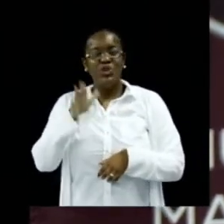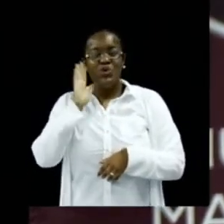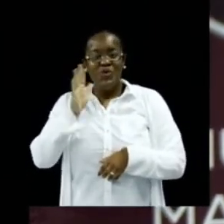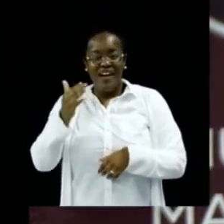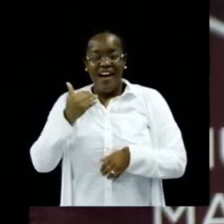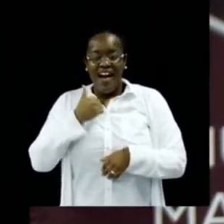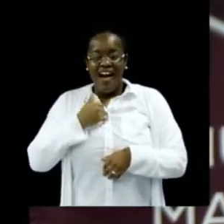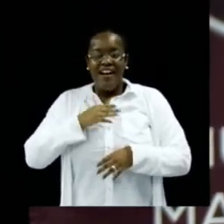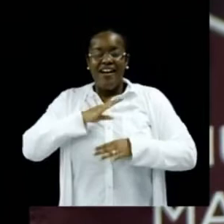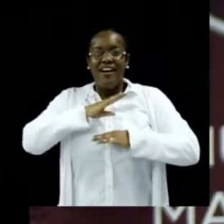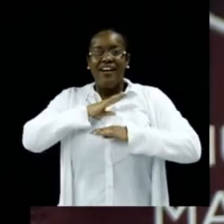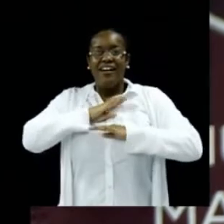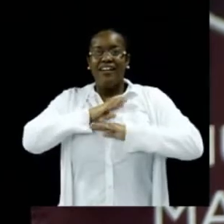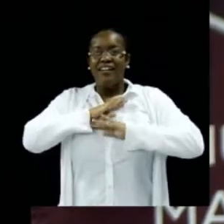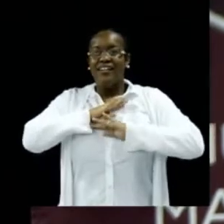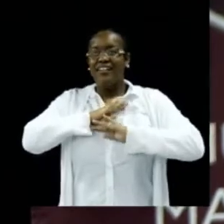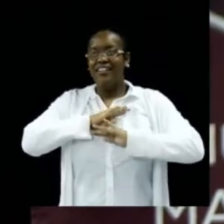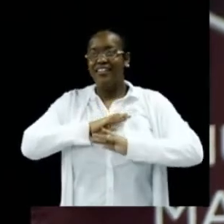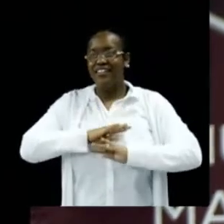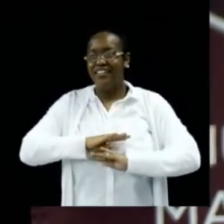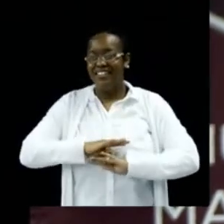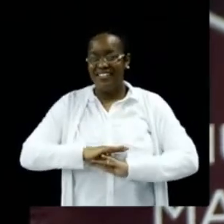air as a member of the bar.